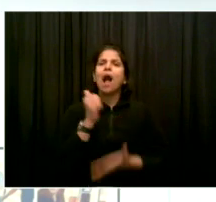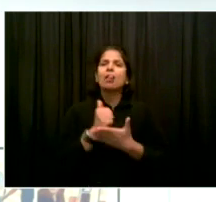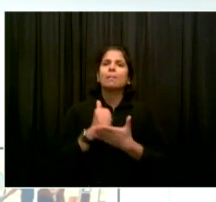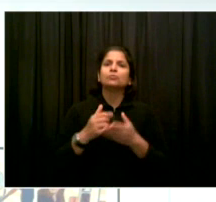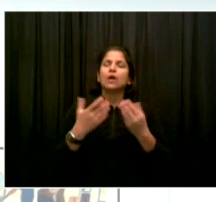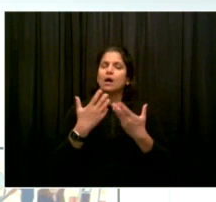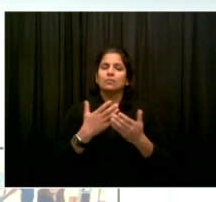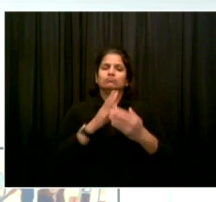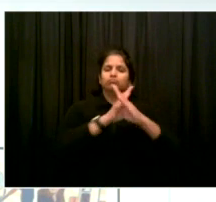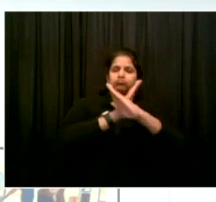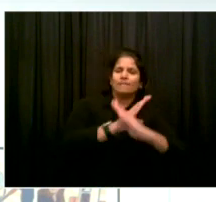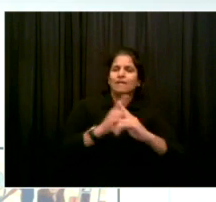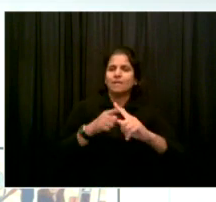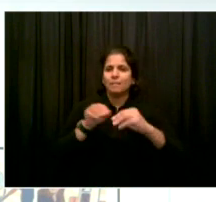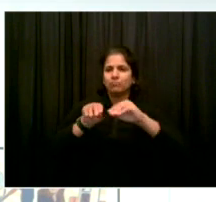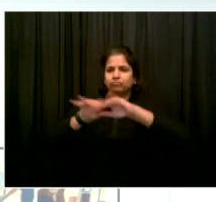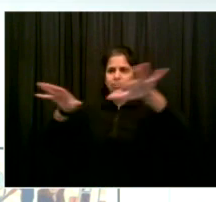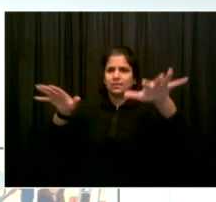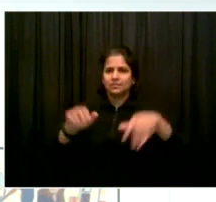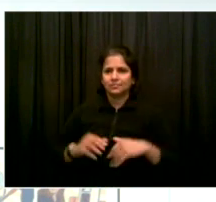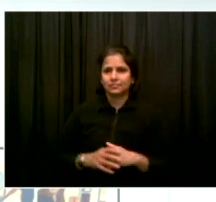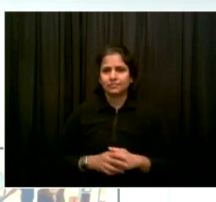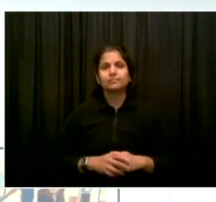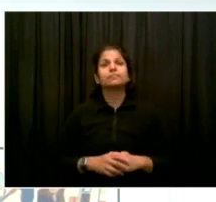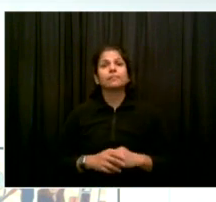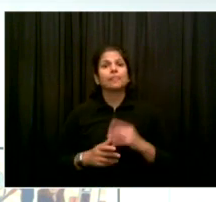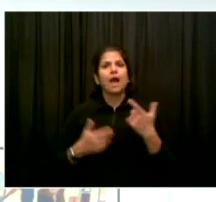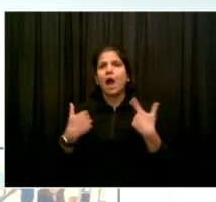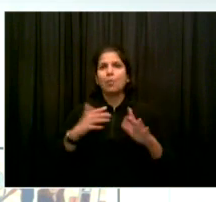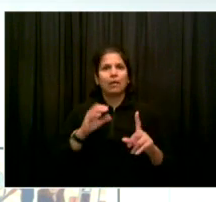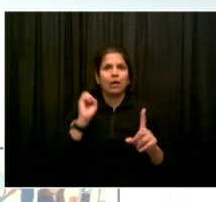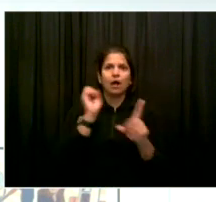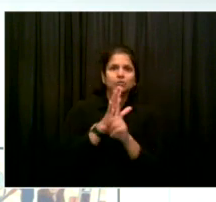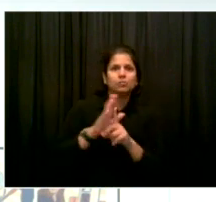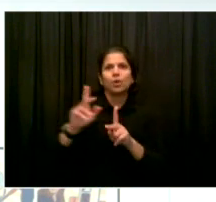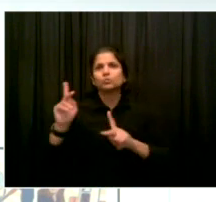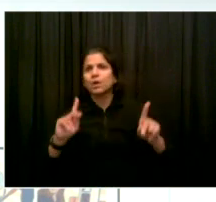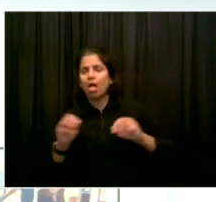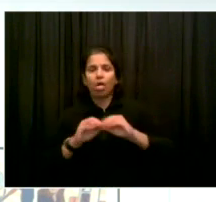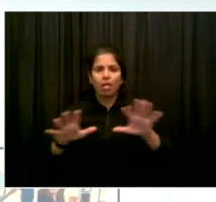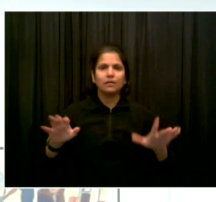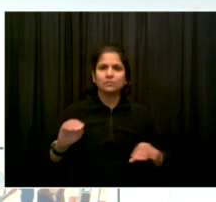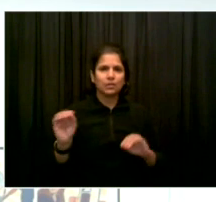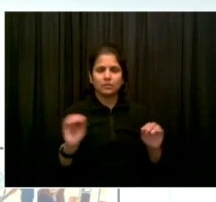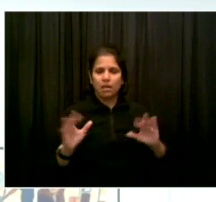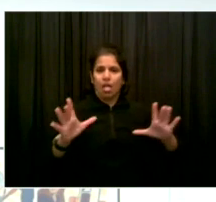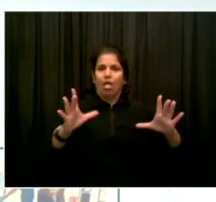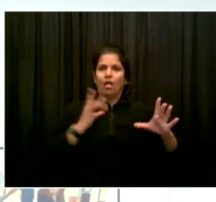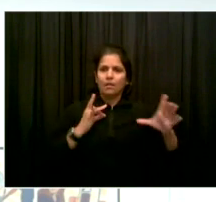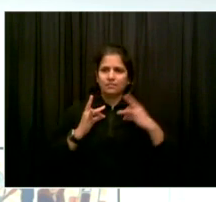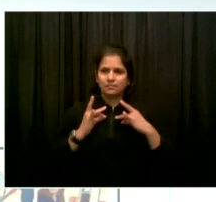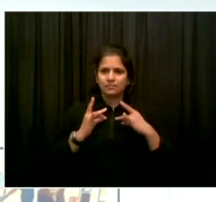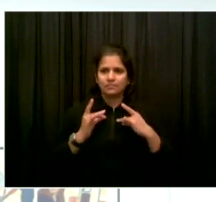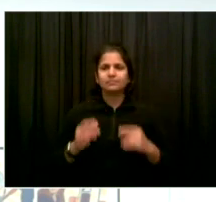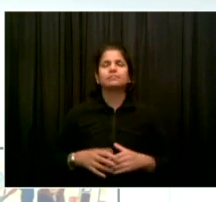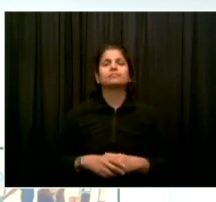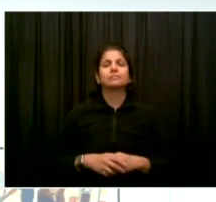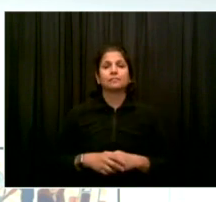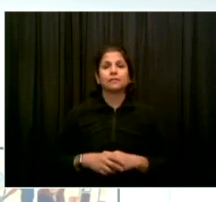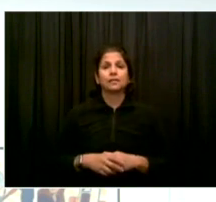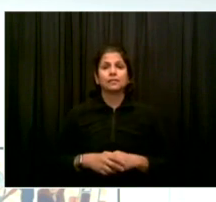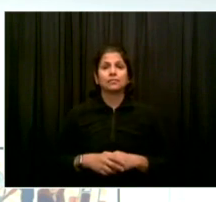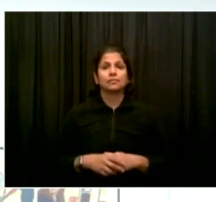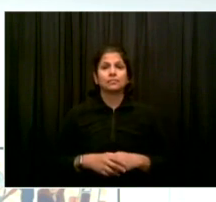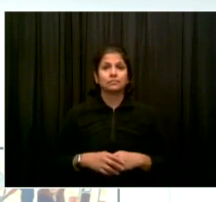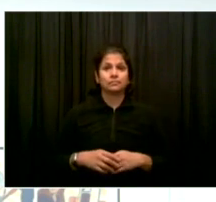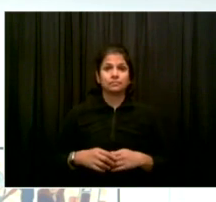exposed during the period of an infectious period for a case. Now, our current